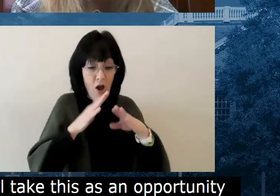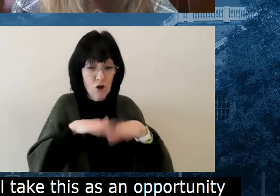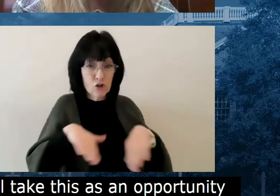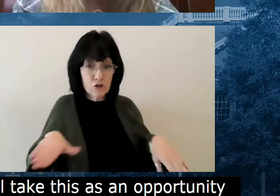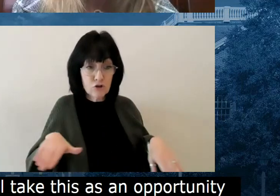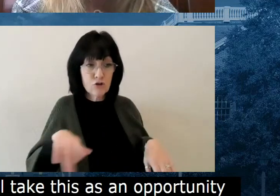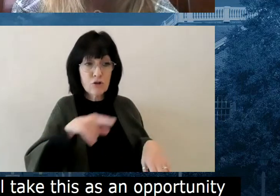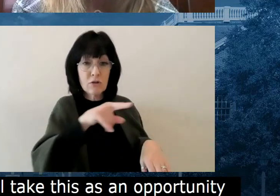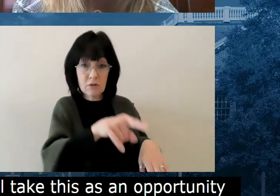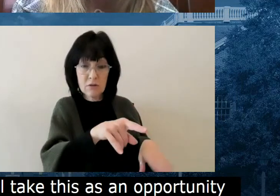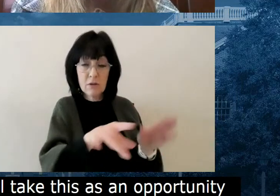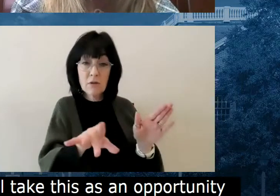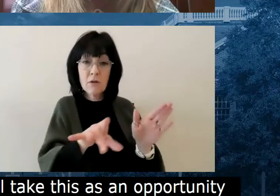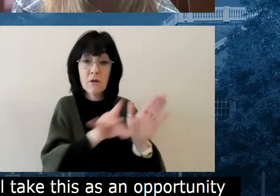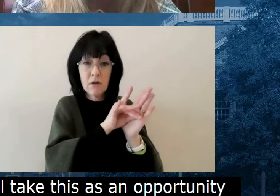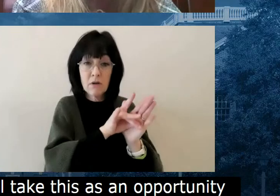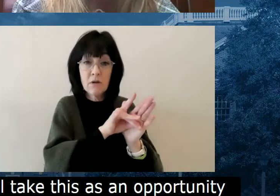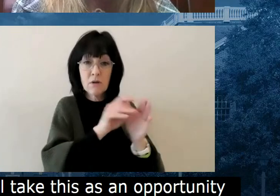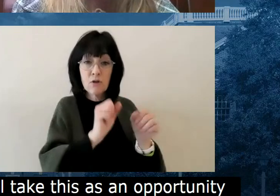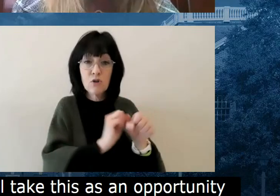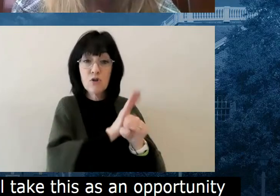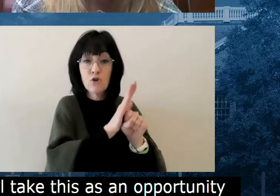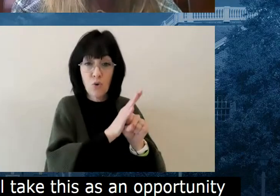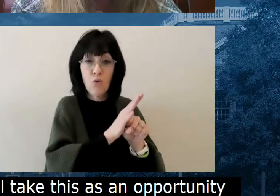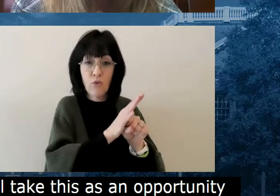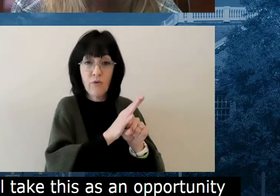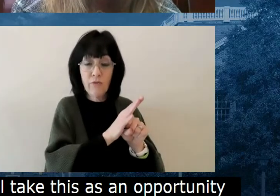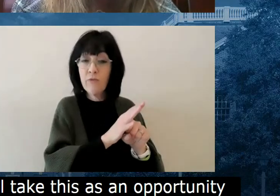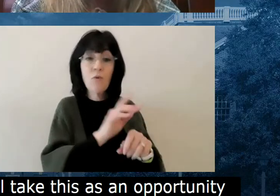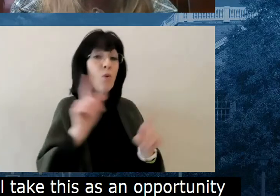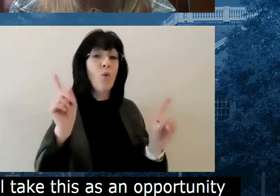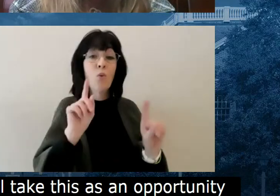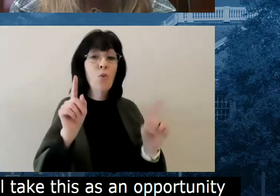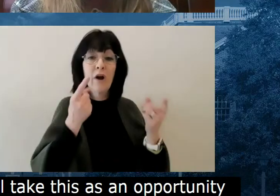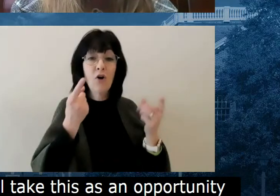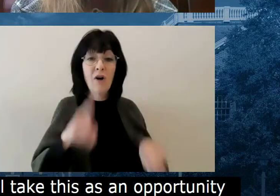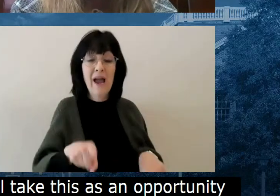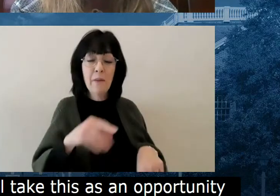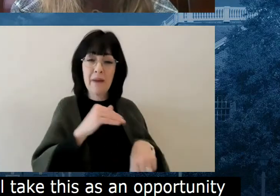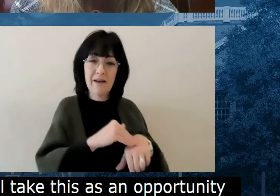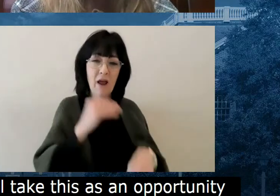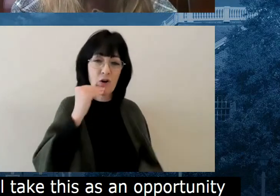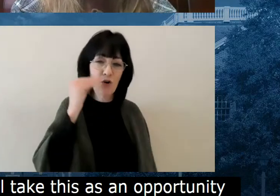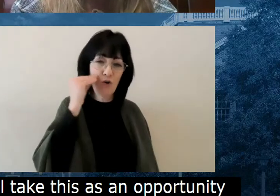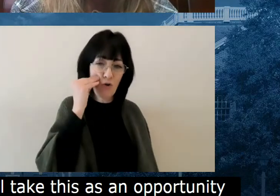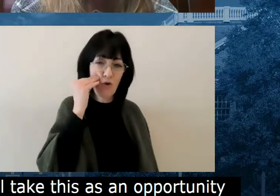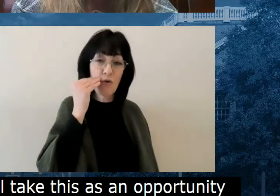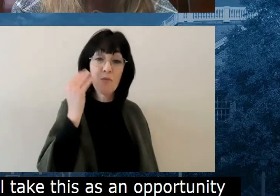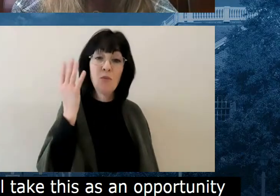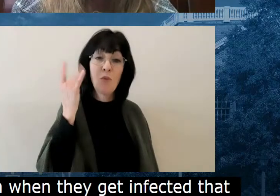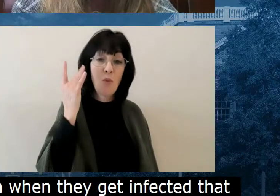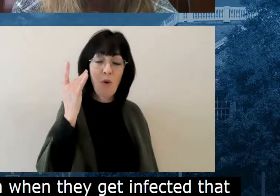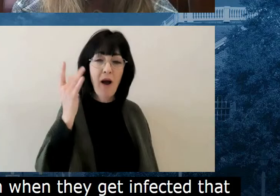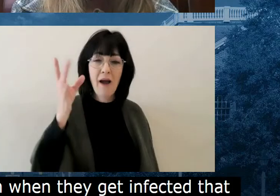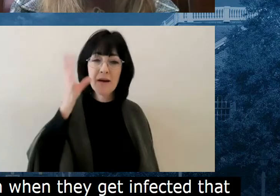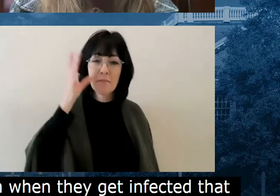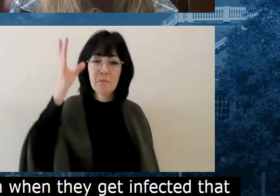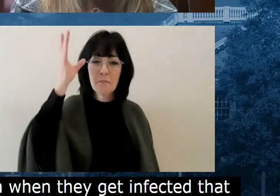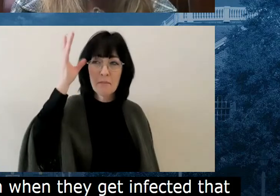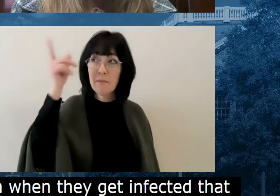are showing this over and over again, it happens at home. It happens often from a parent being infected that spreads it to the kids.